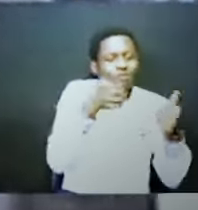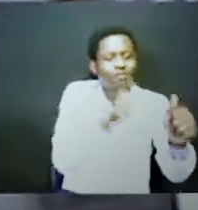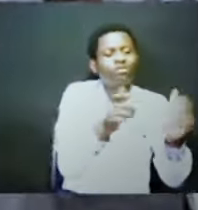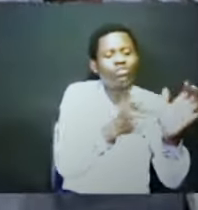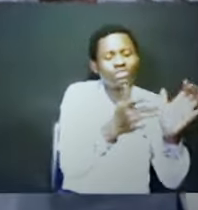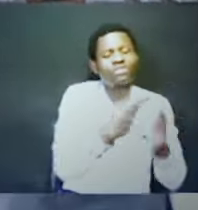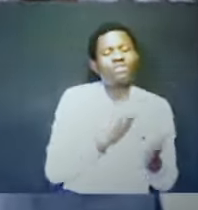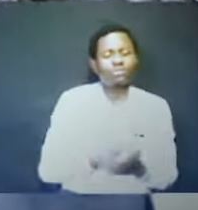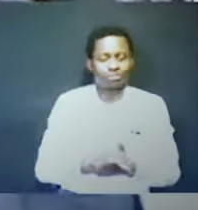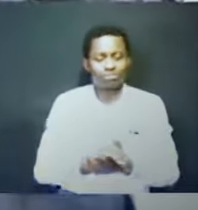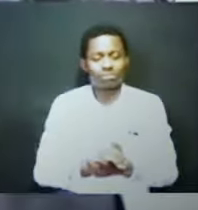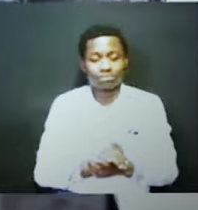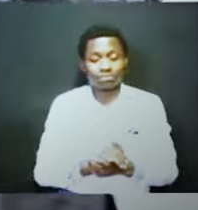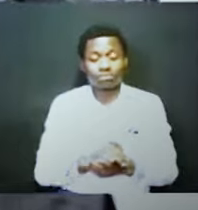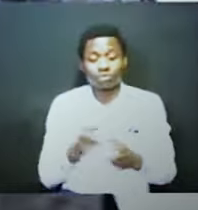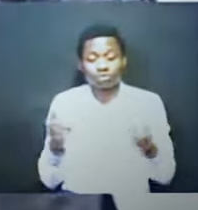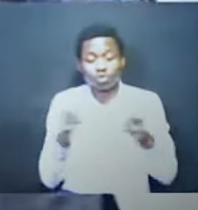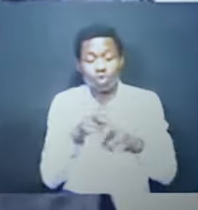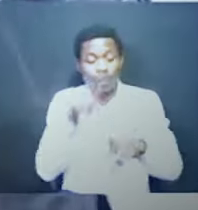Philippians 3.